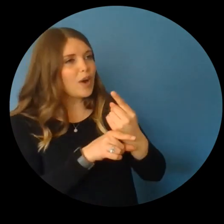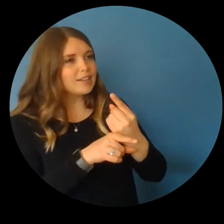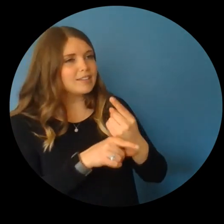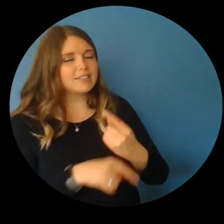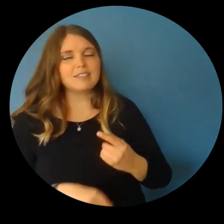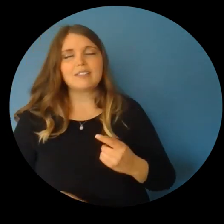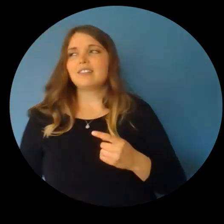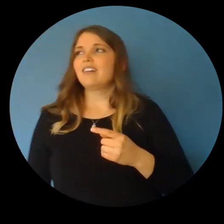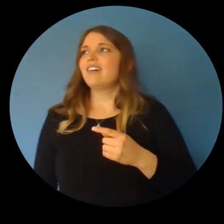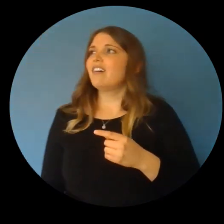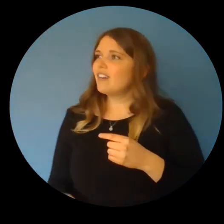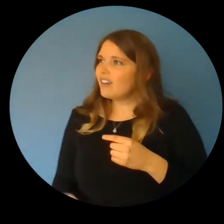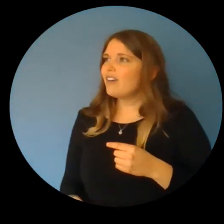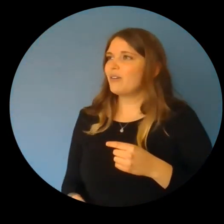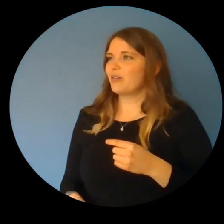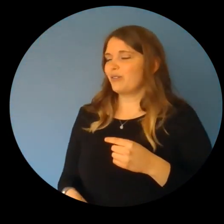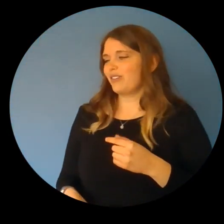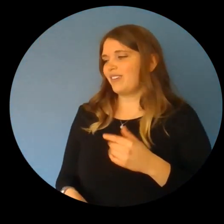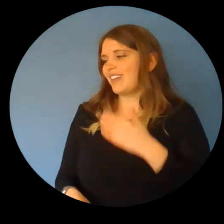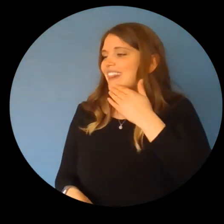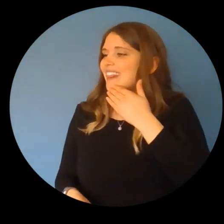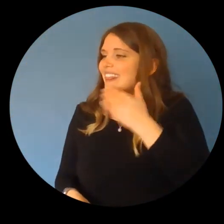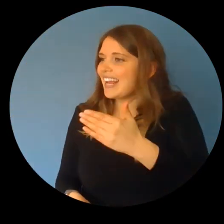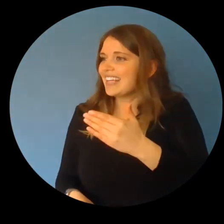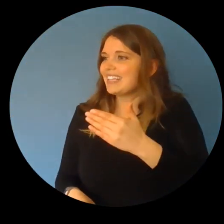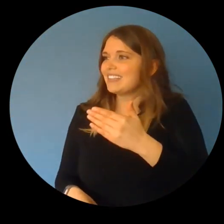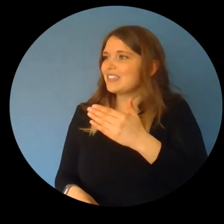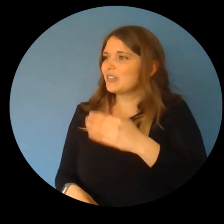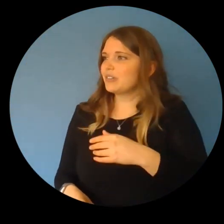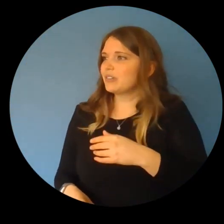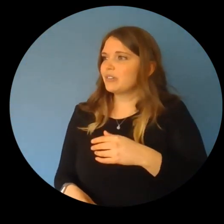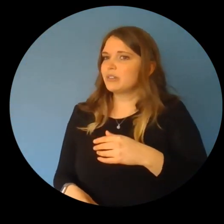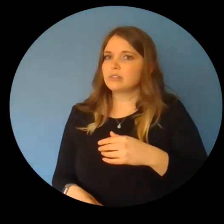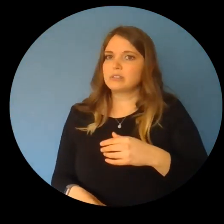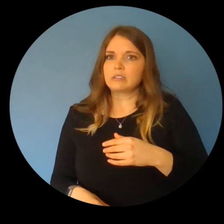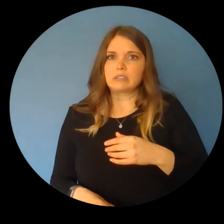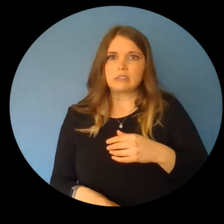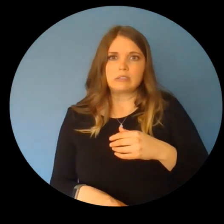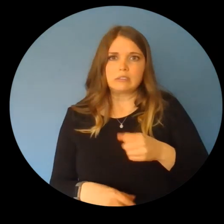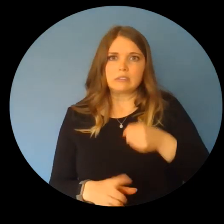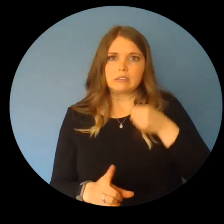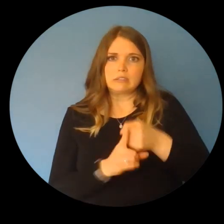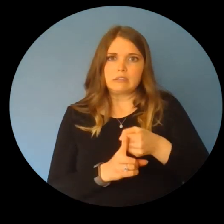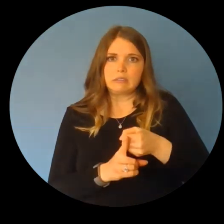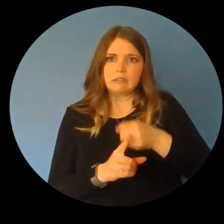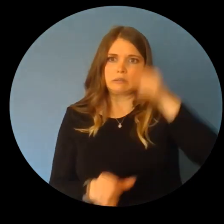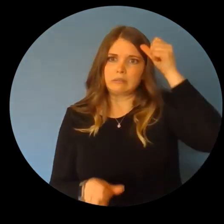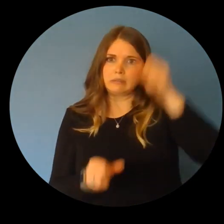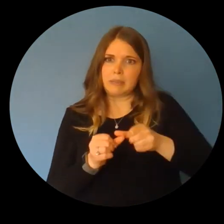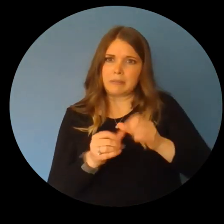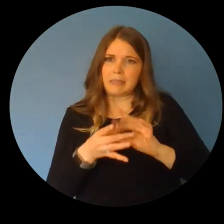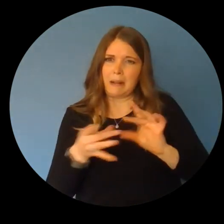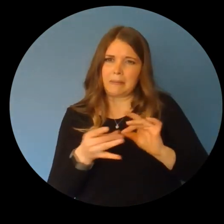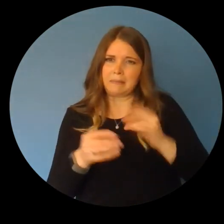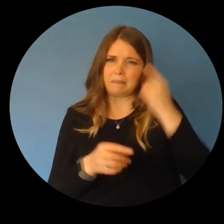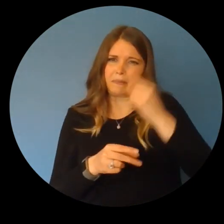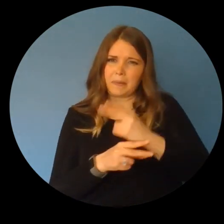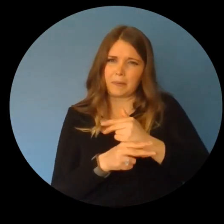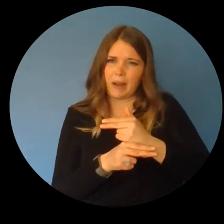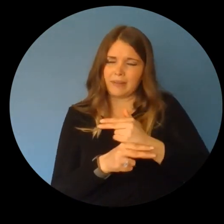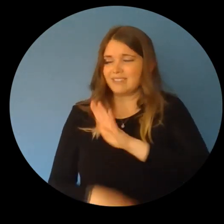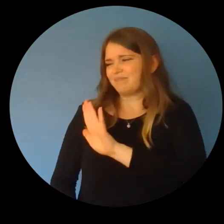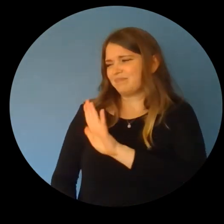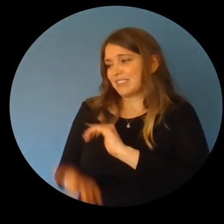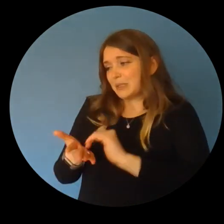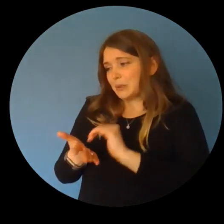said Pig. Oh no, then she remembered what she had said to the rabbit. "You must excuse me, Snail. I have something